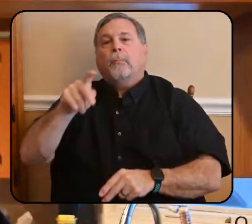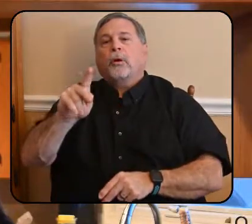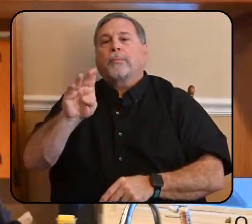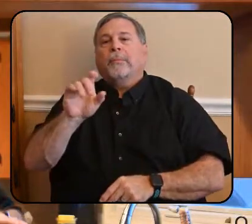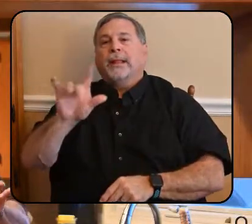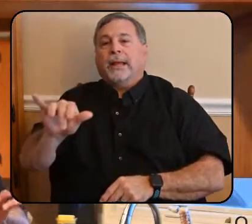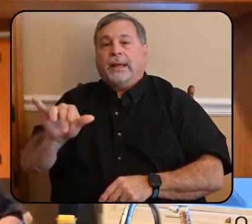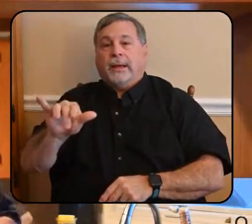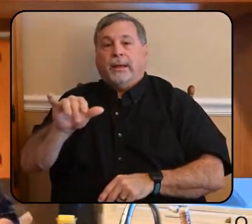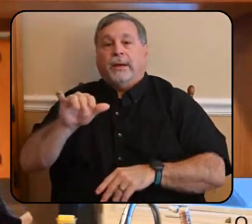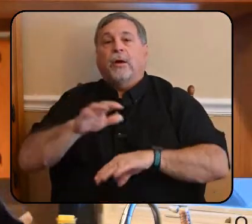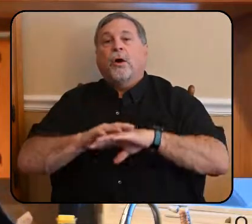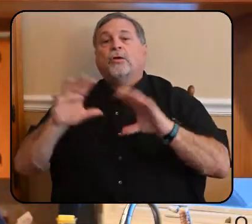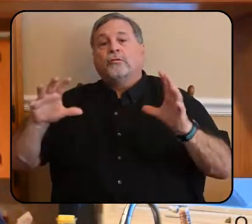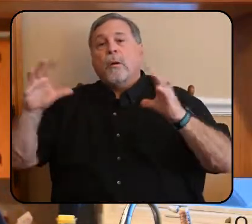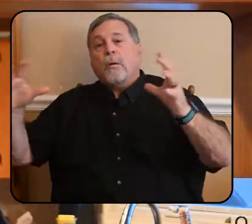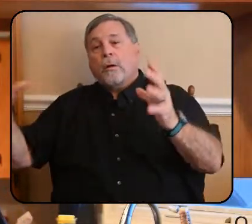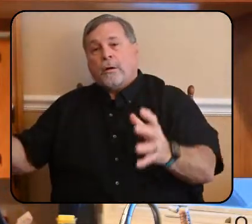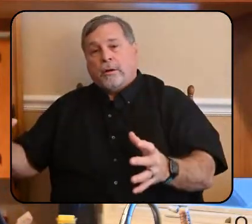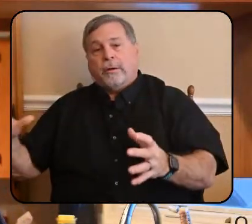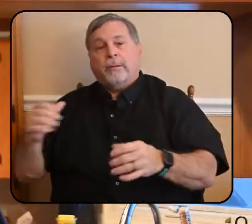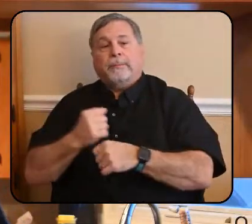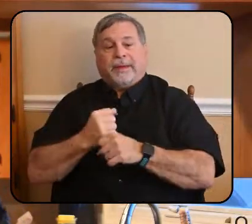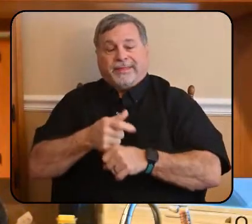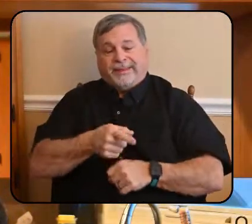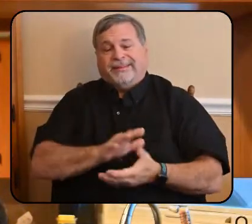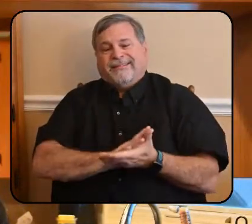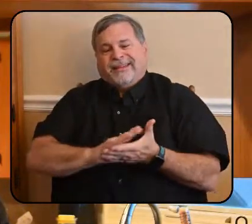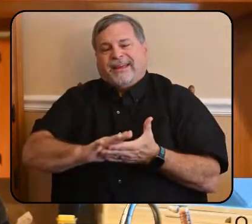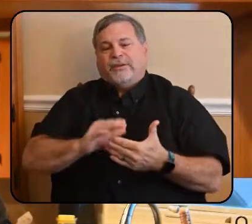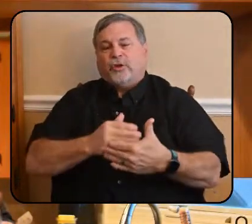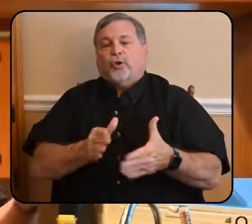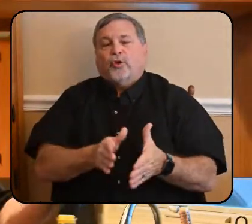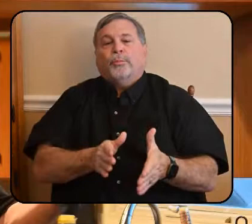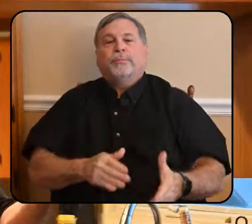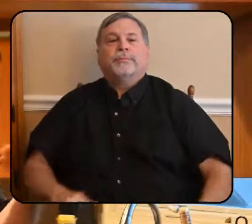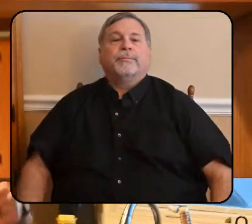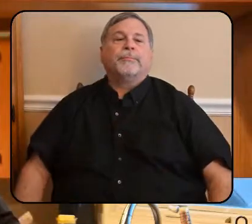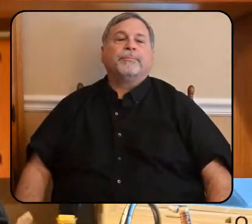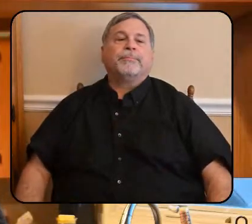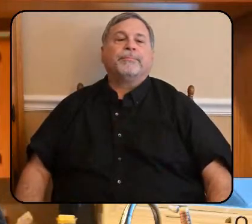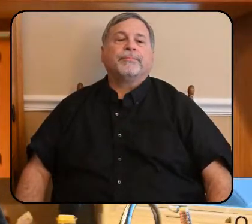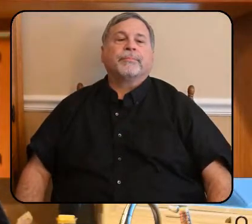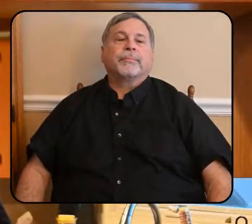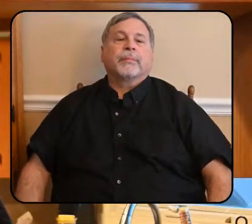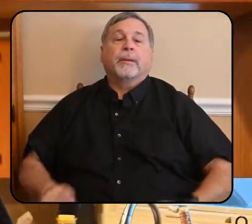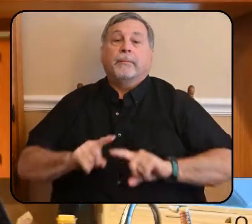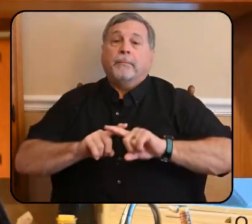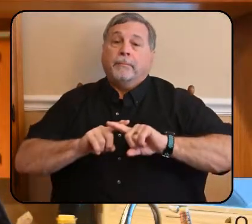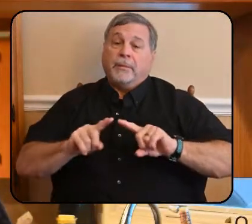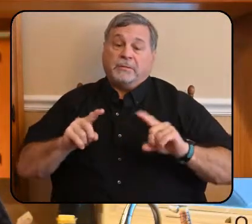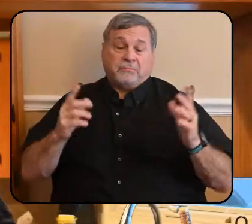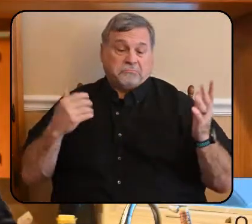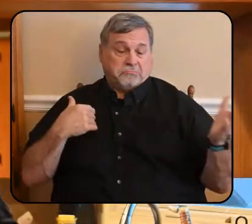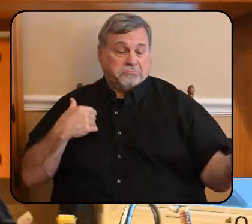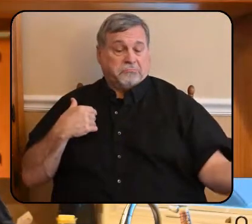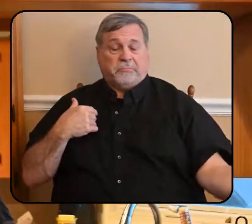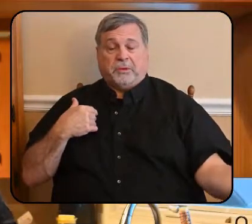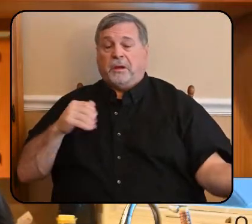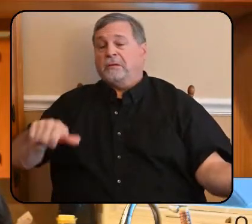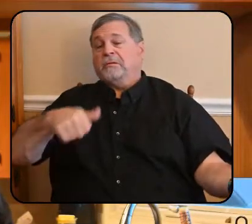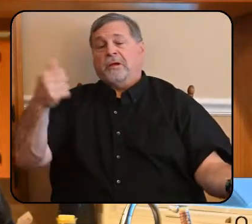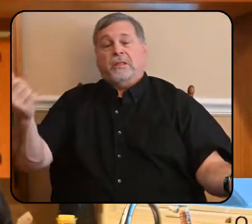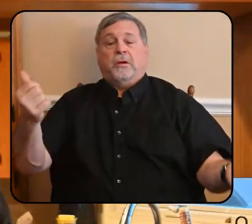your smoker and to make these nice little cubes. But there you have it, another one in the can for Cooking with